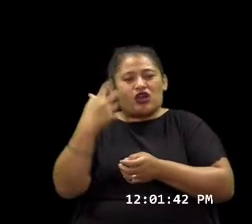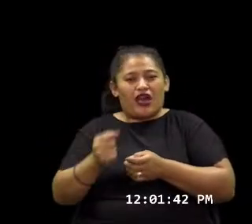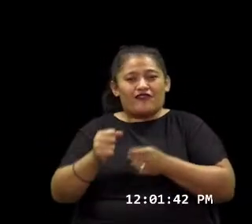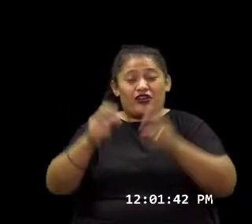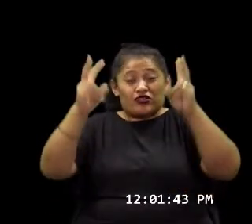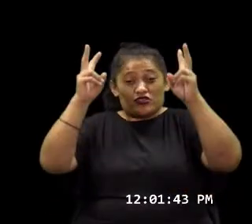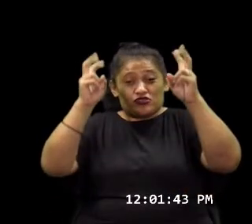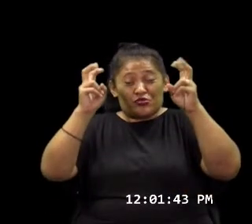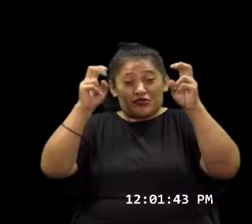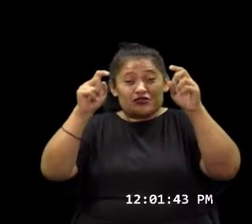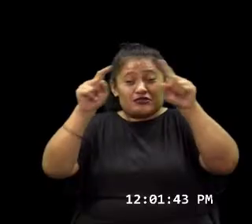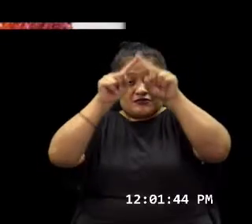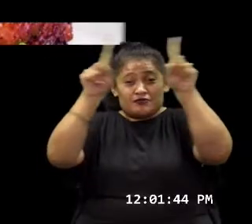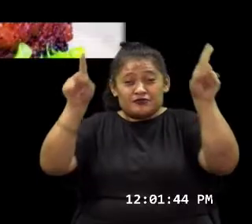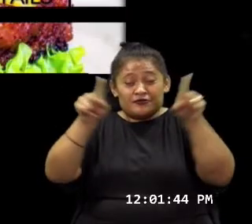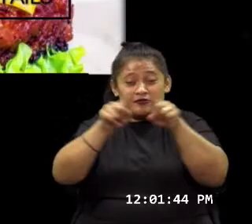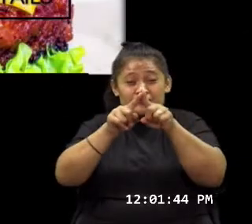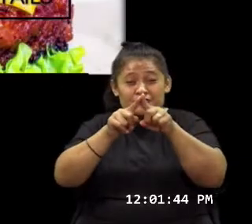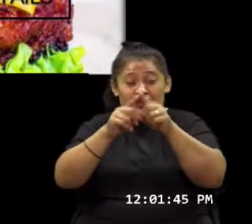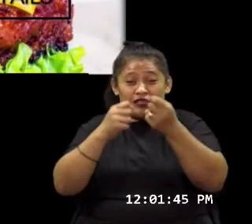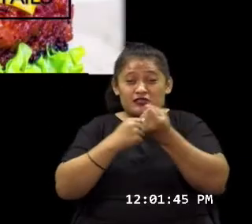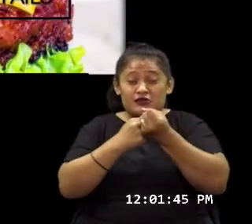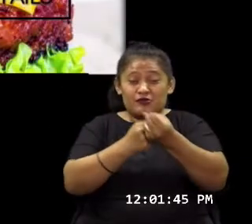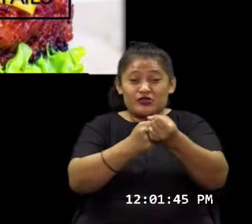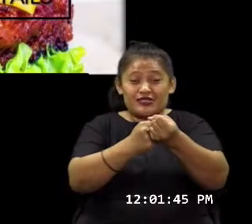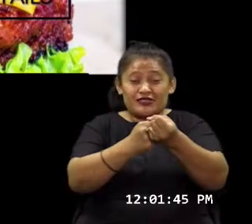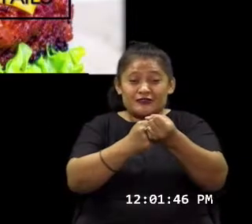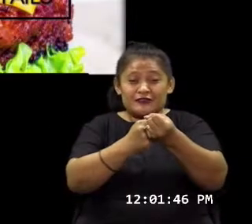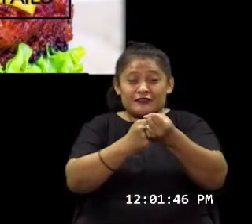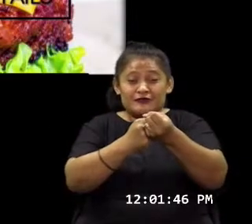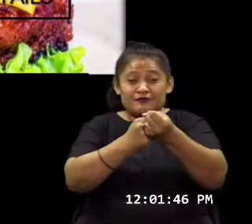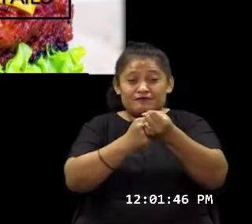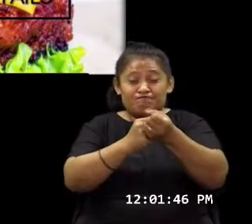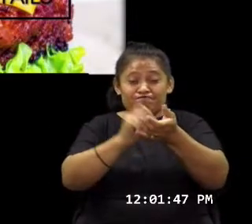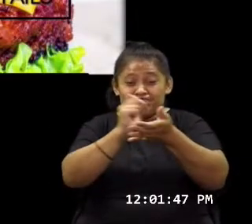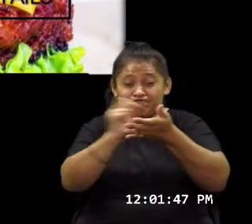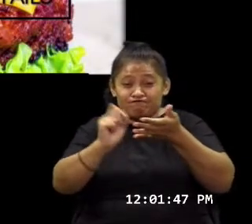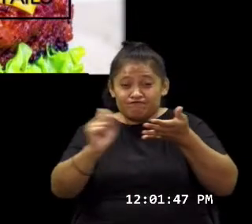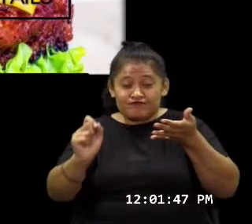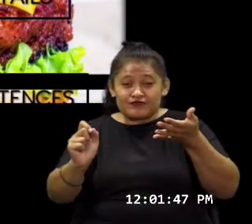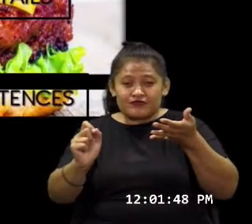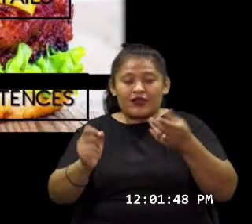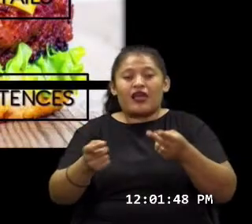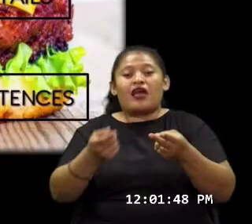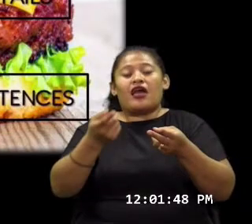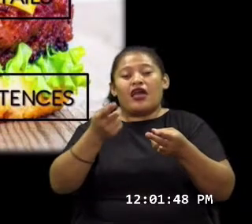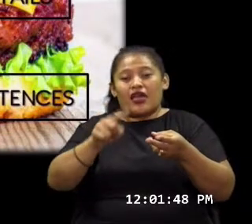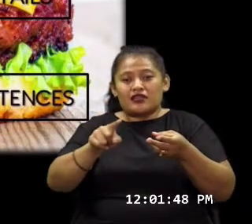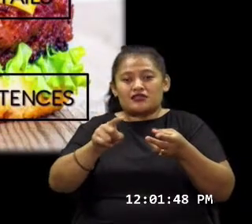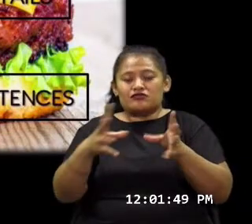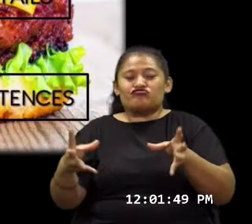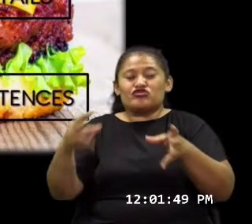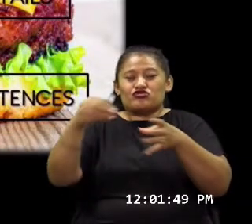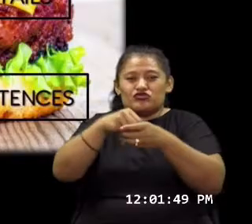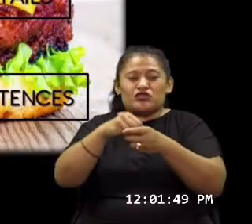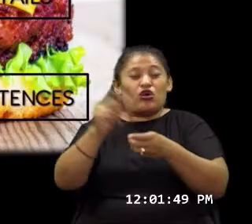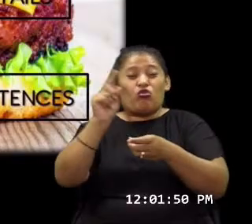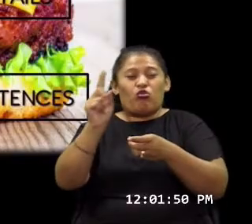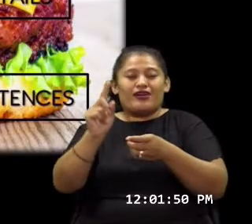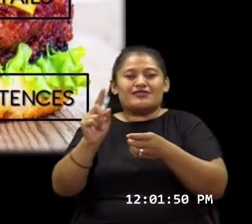topic sentence, the supporting details, and the concluding